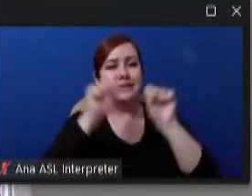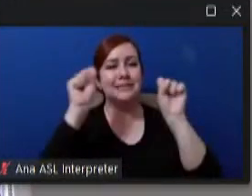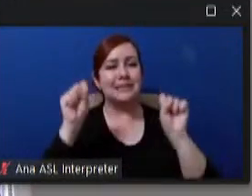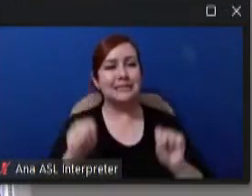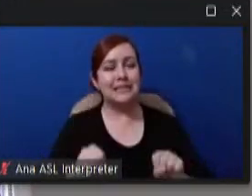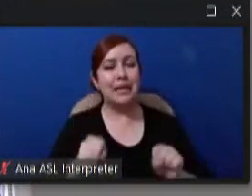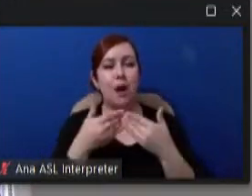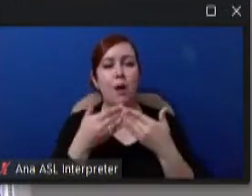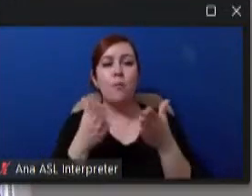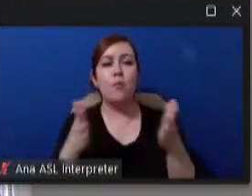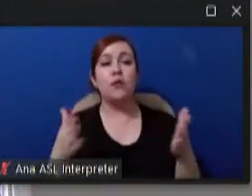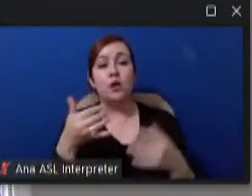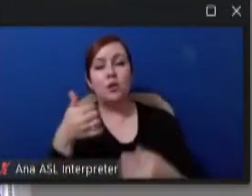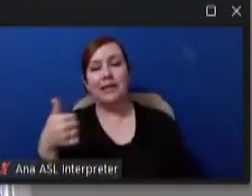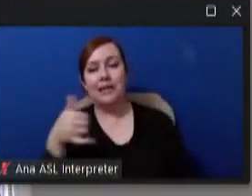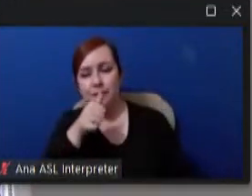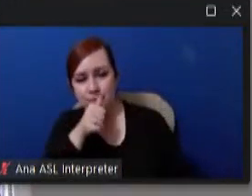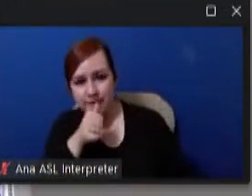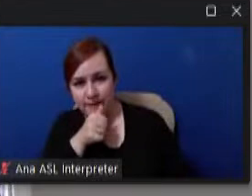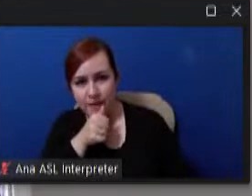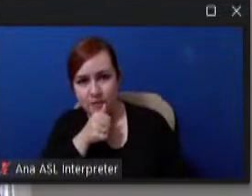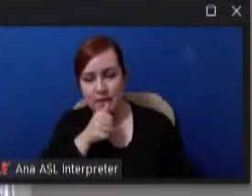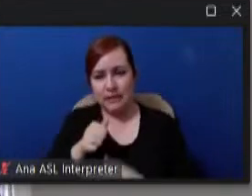and private healthcare systems.